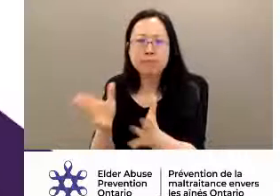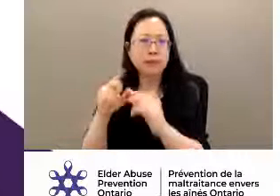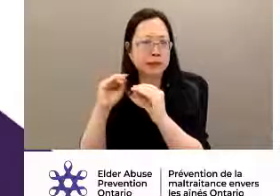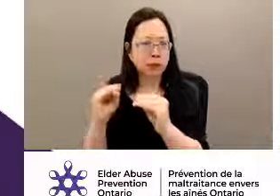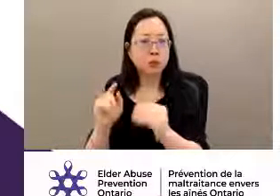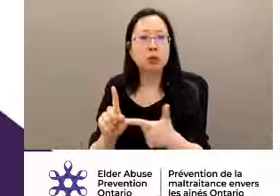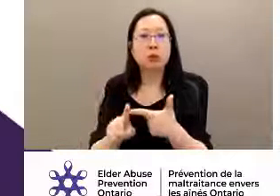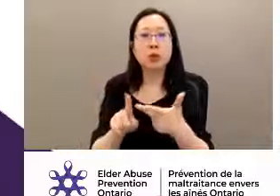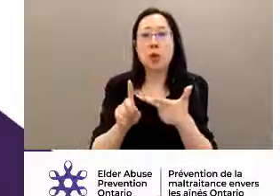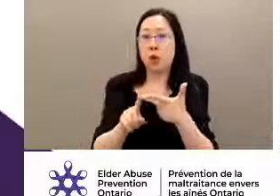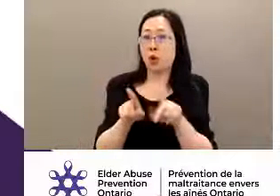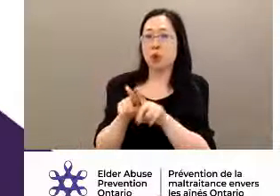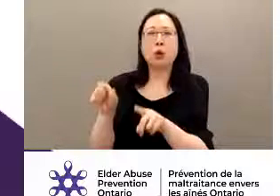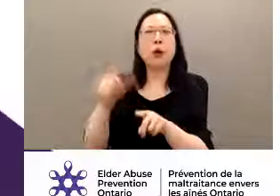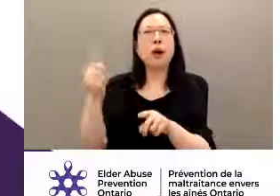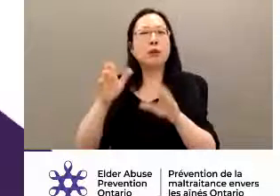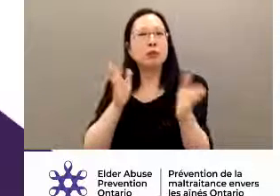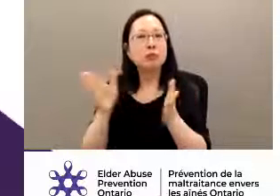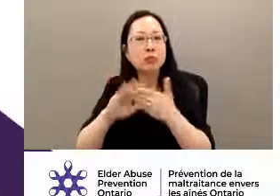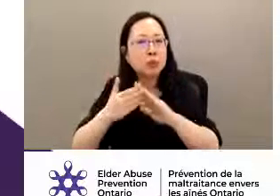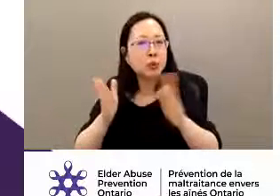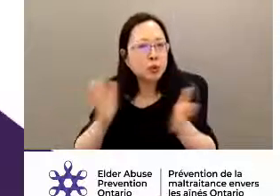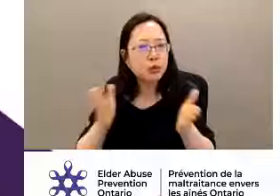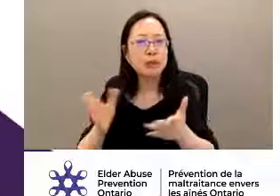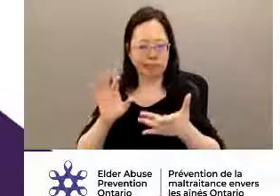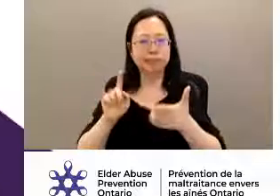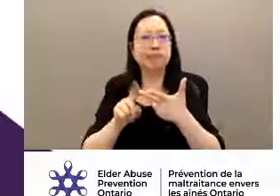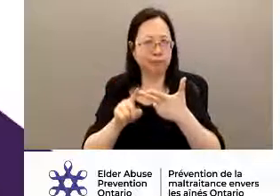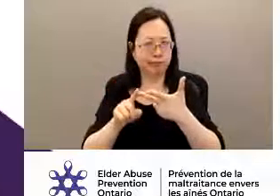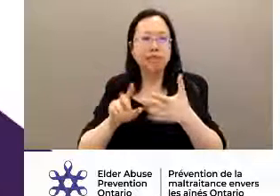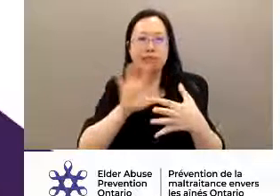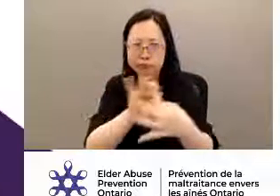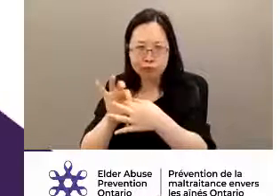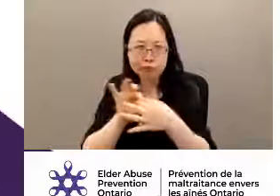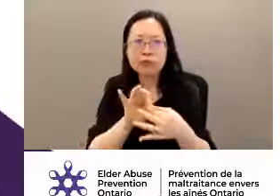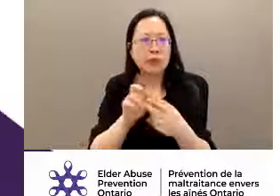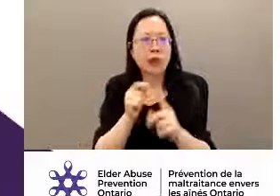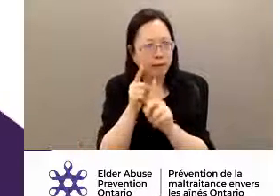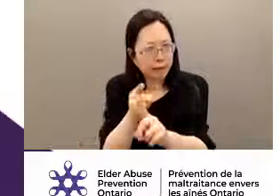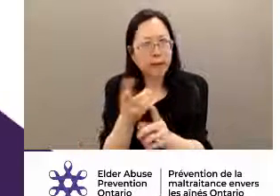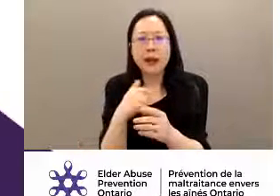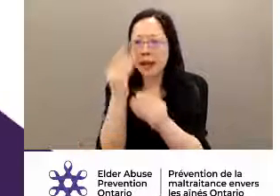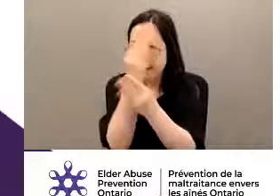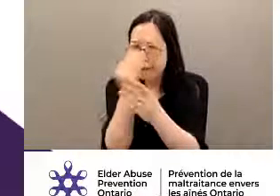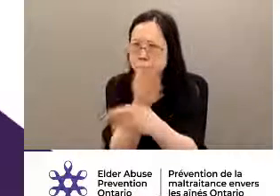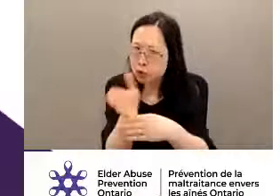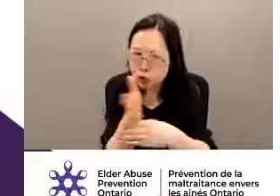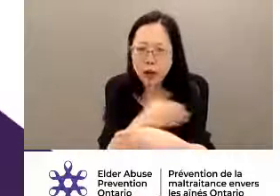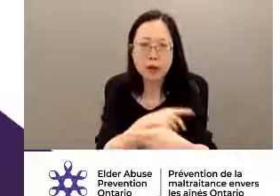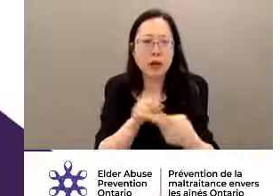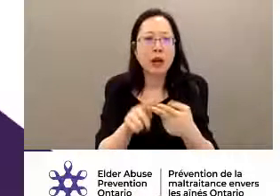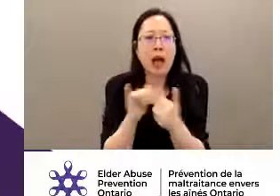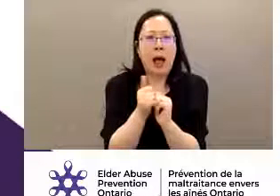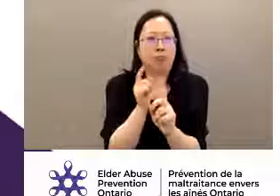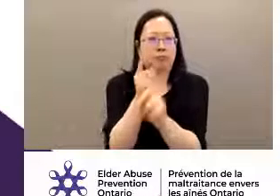our elder abuse networks within Ontario, to strengthen our response and information sharing around the abuse